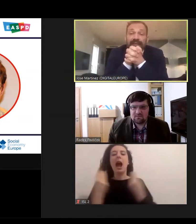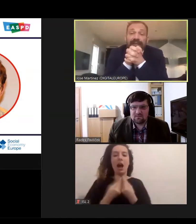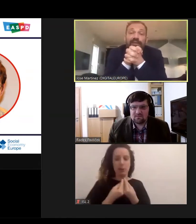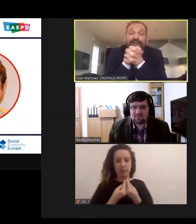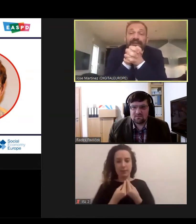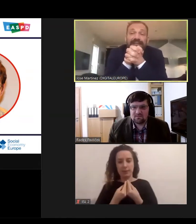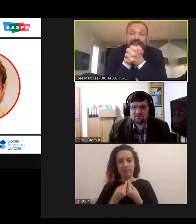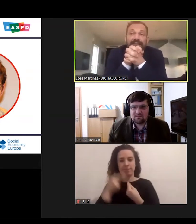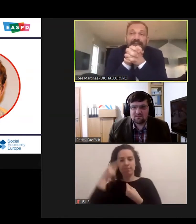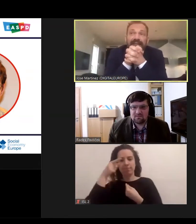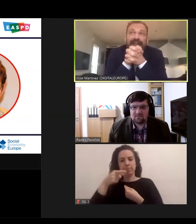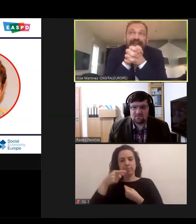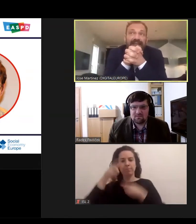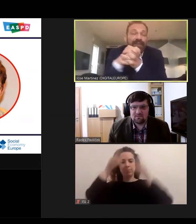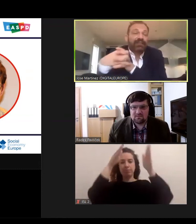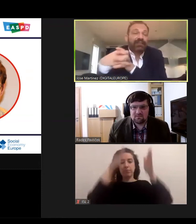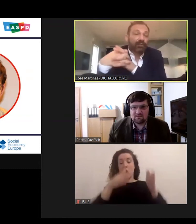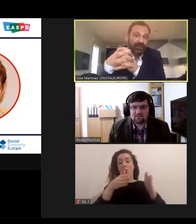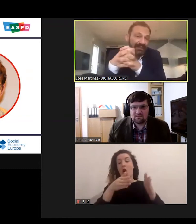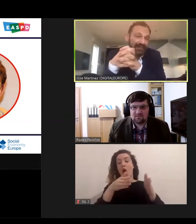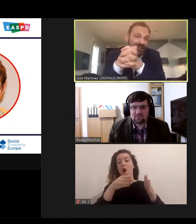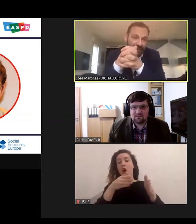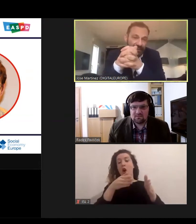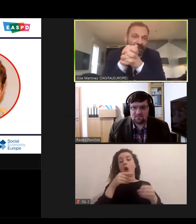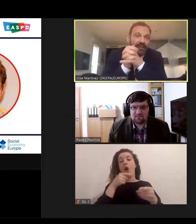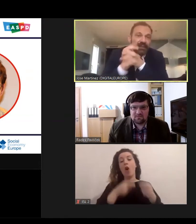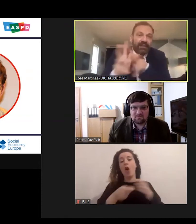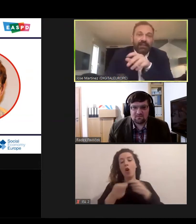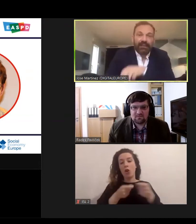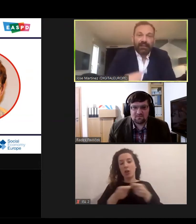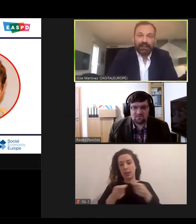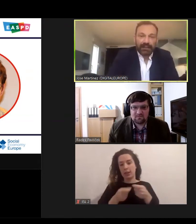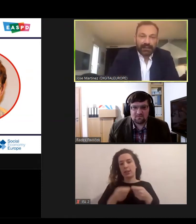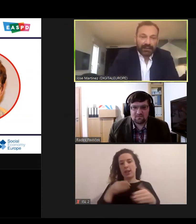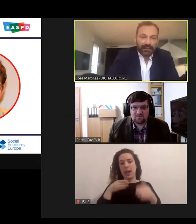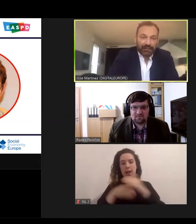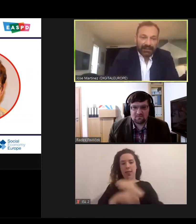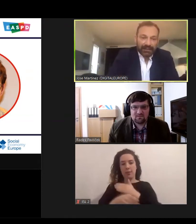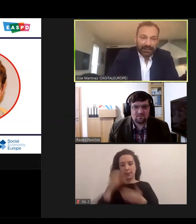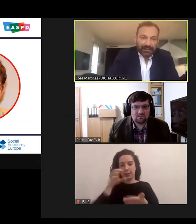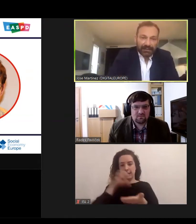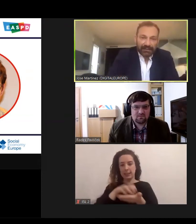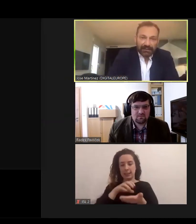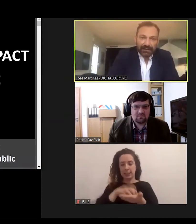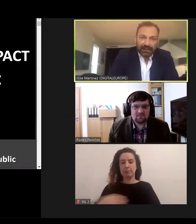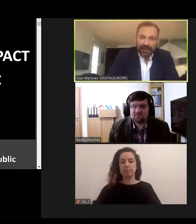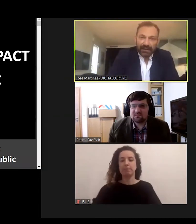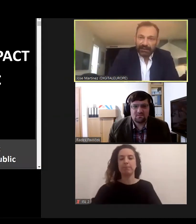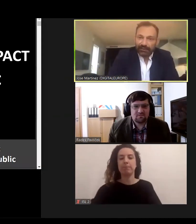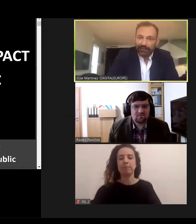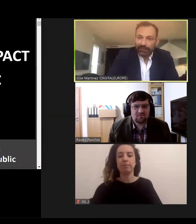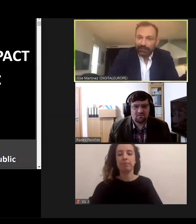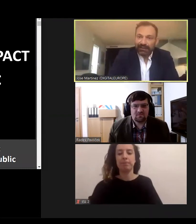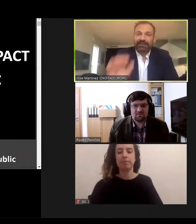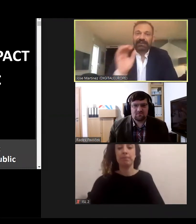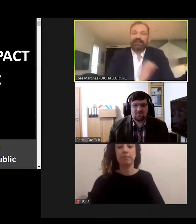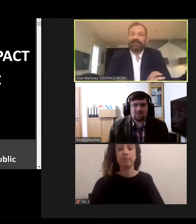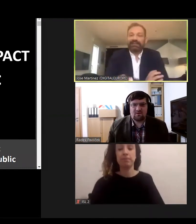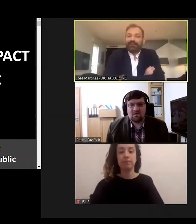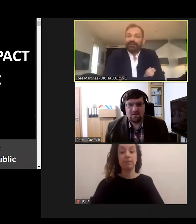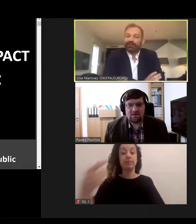And then our last speaker is Radek I don't know how to pronounce your surname,